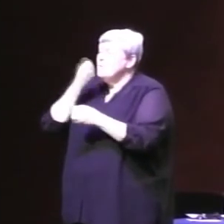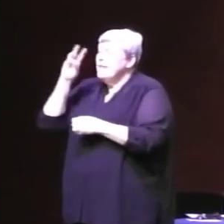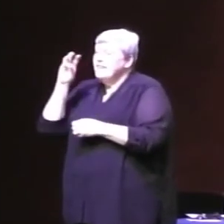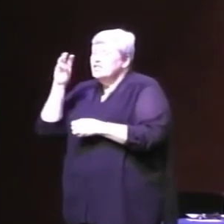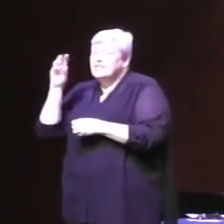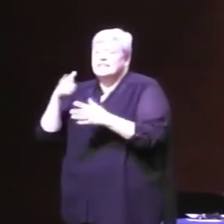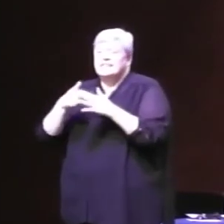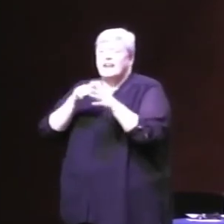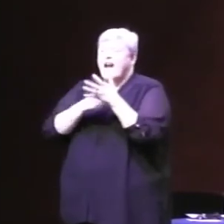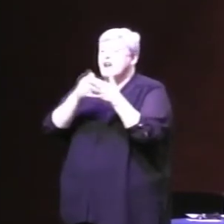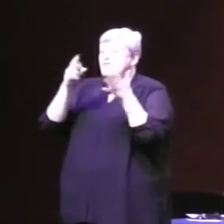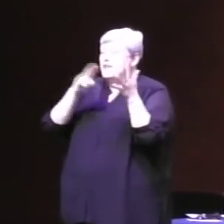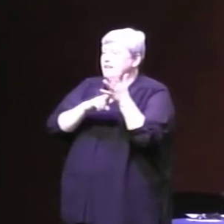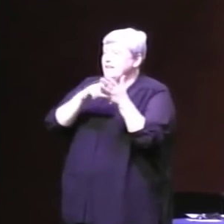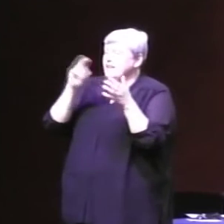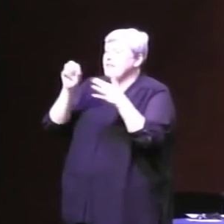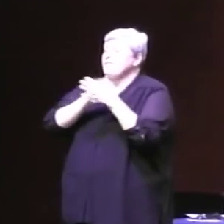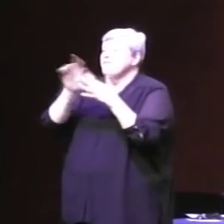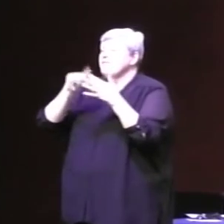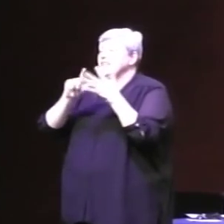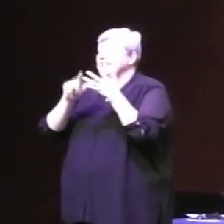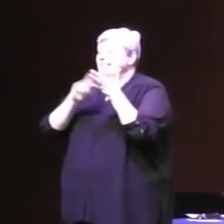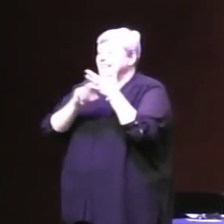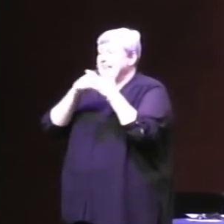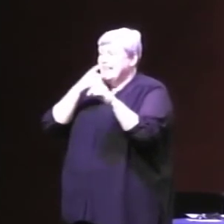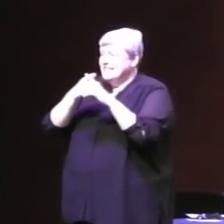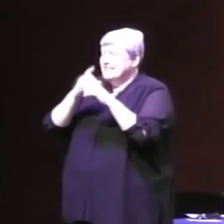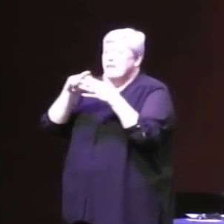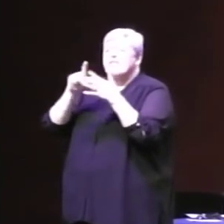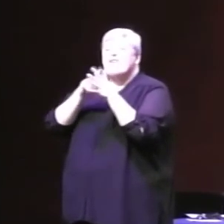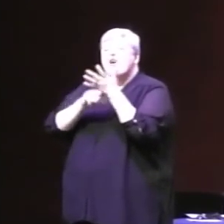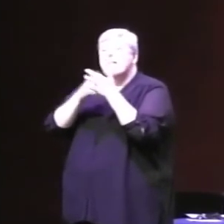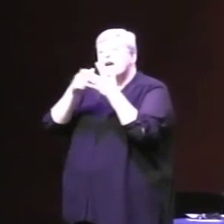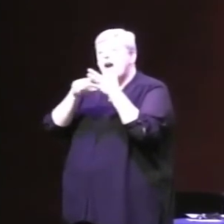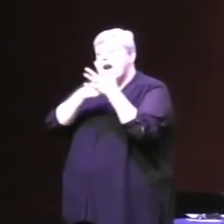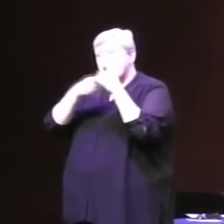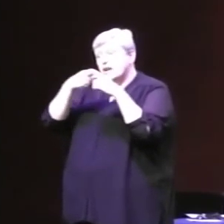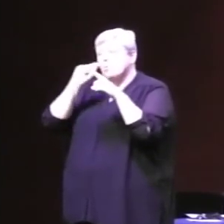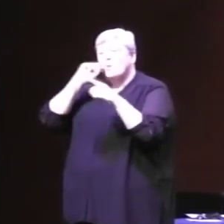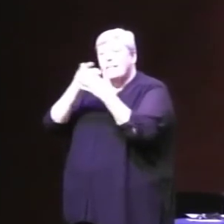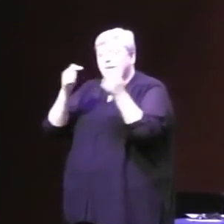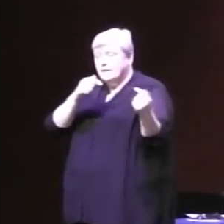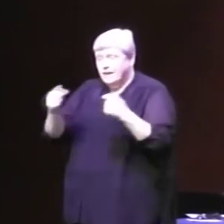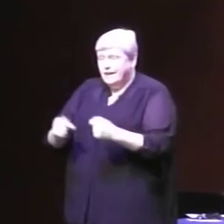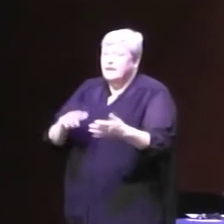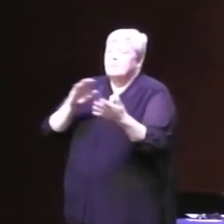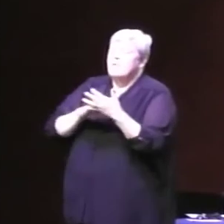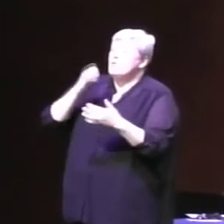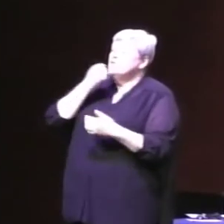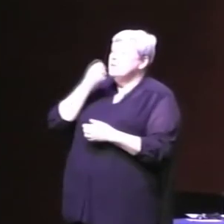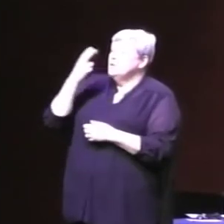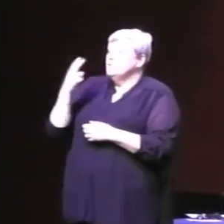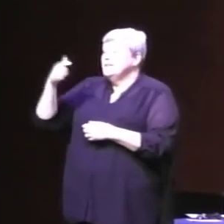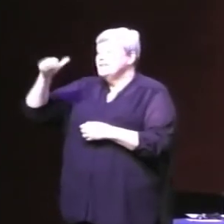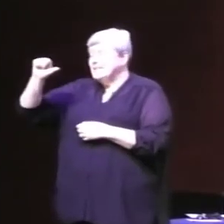Karen Phoenix Falkirk, will be debated. Motions number 26, 27 and emergency motion